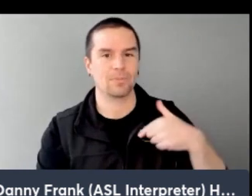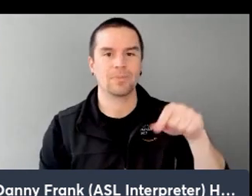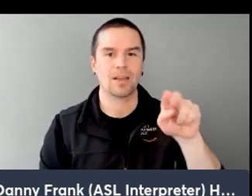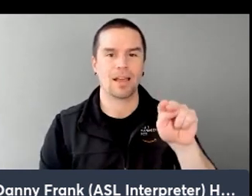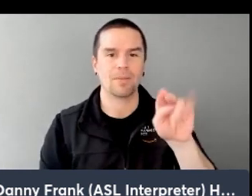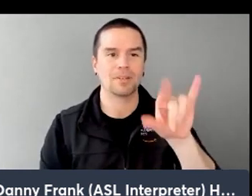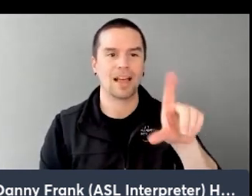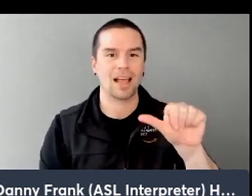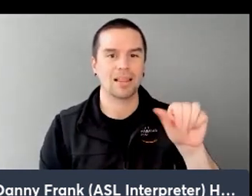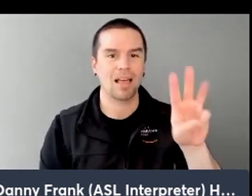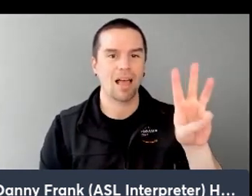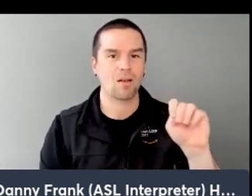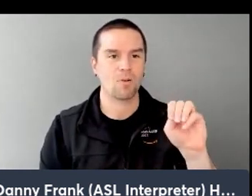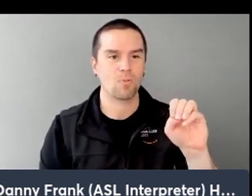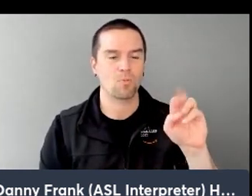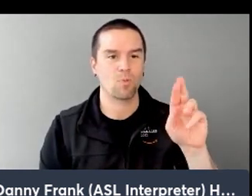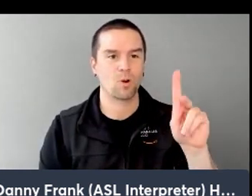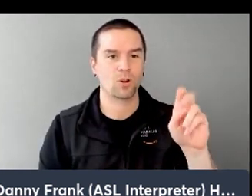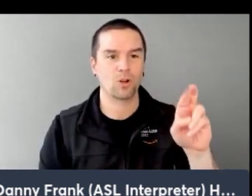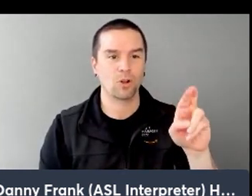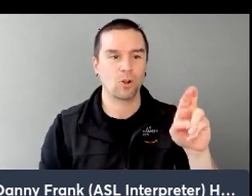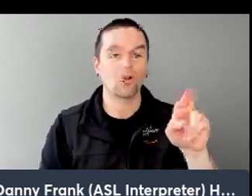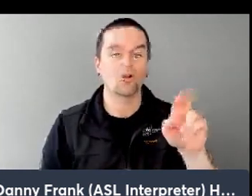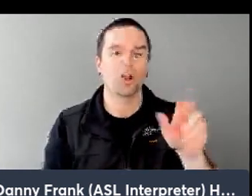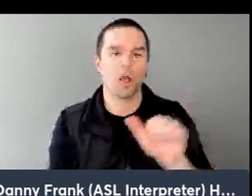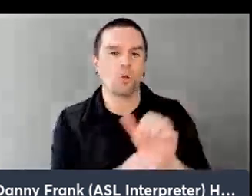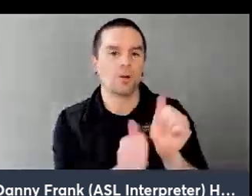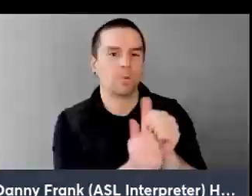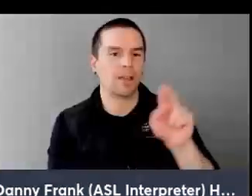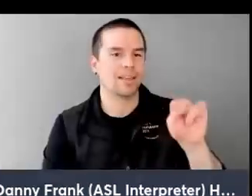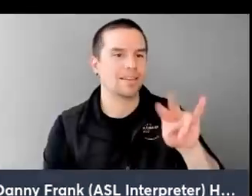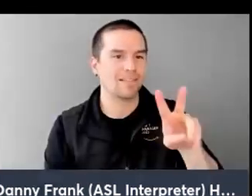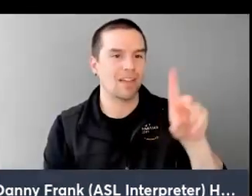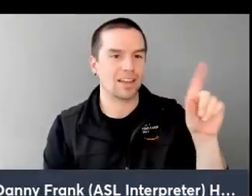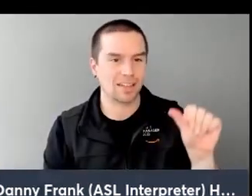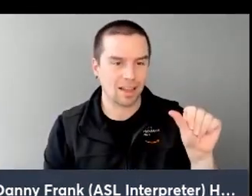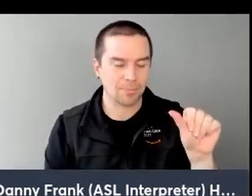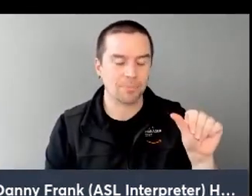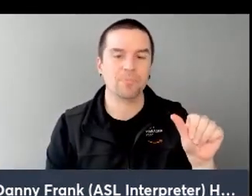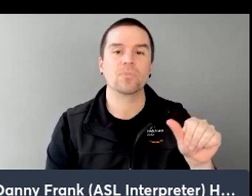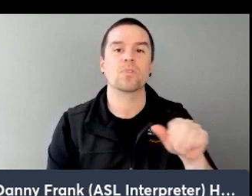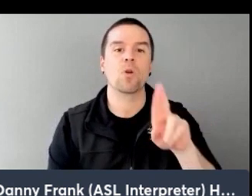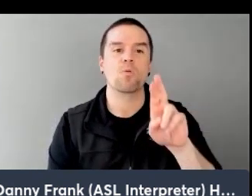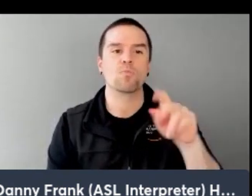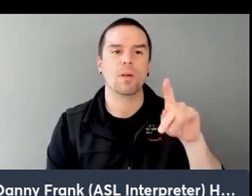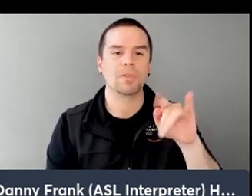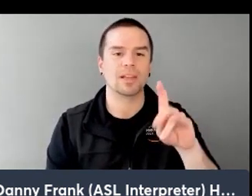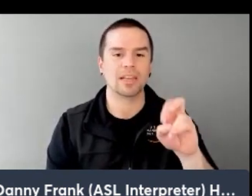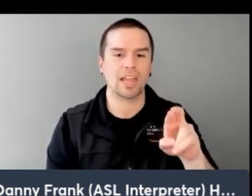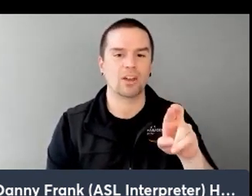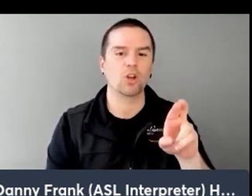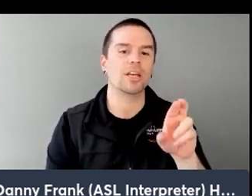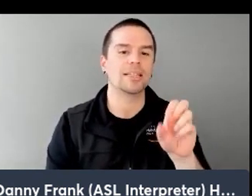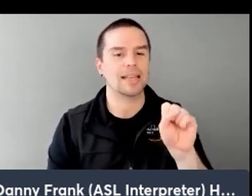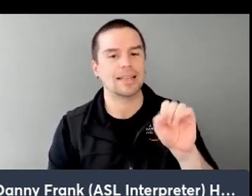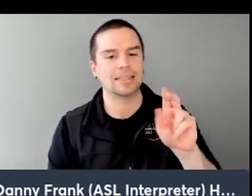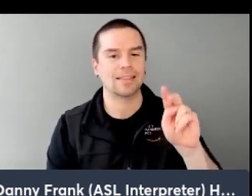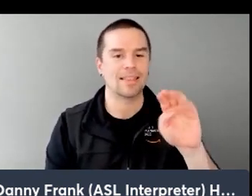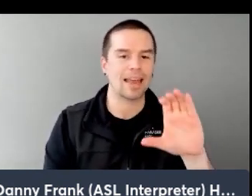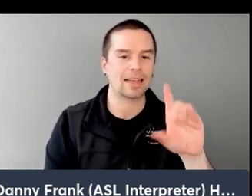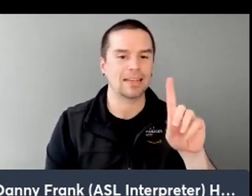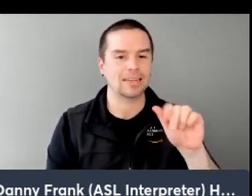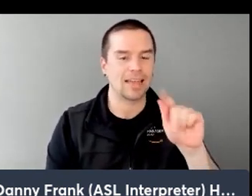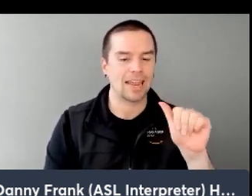a product manager at NVIDIA for Omniverse Replicator. Replicator is a synthetic data generation framework for